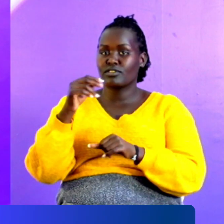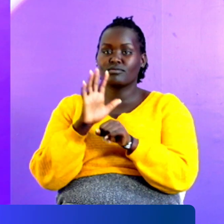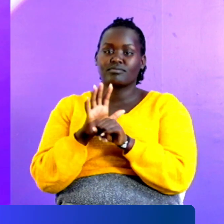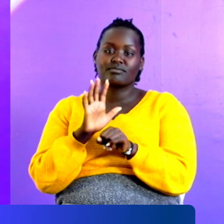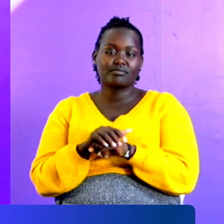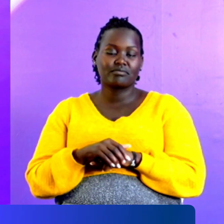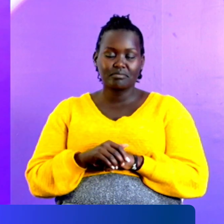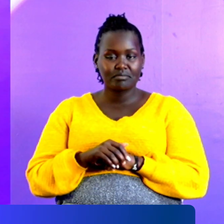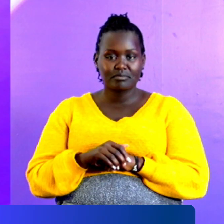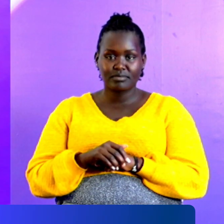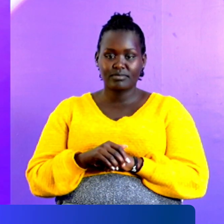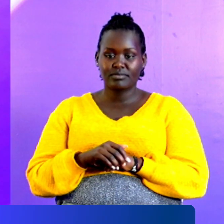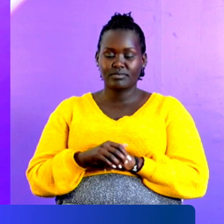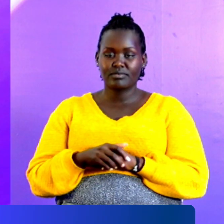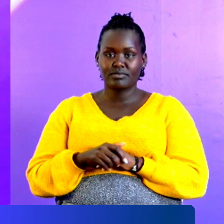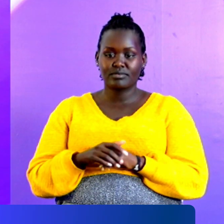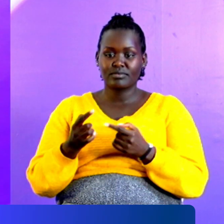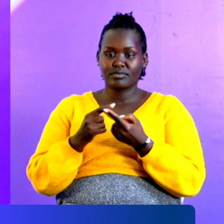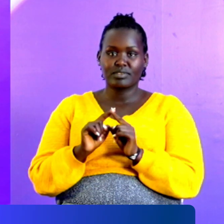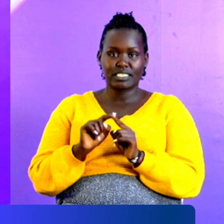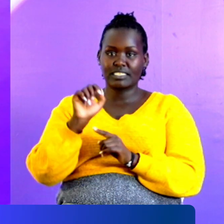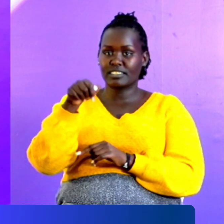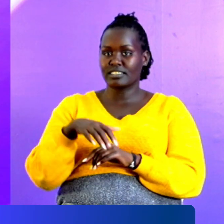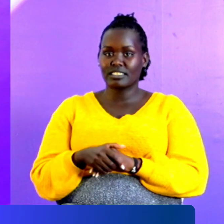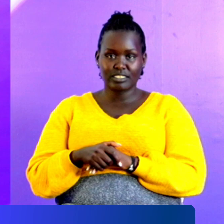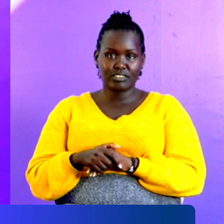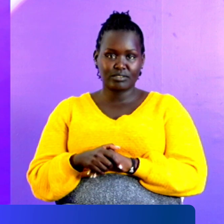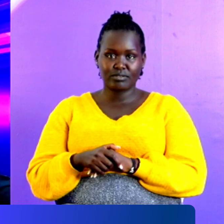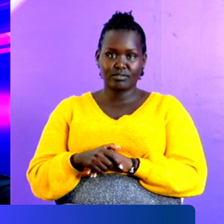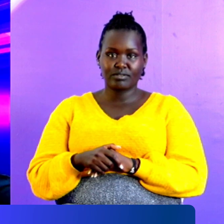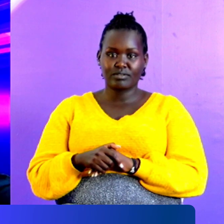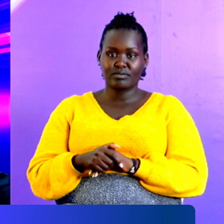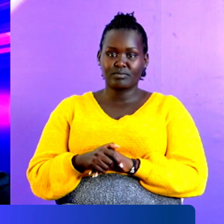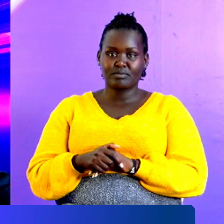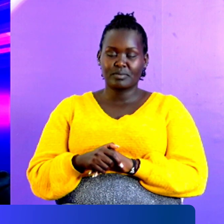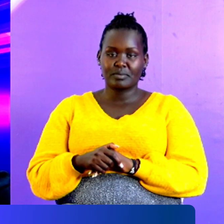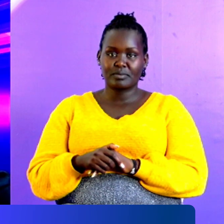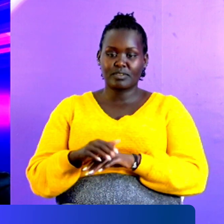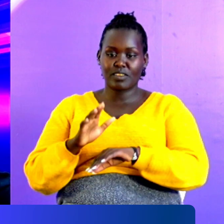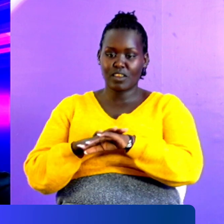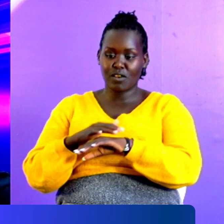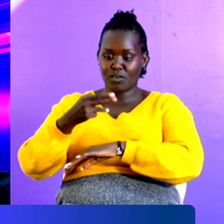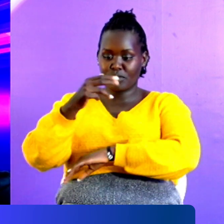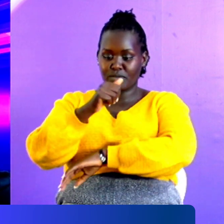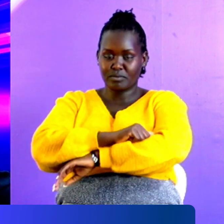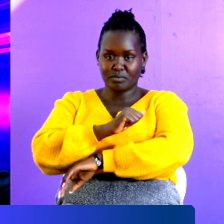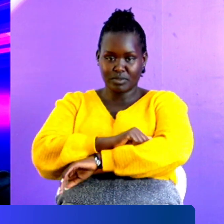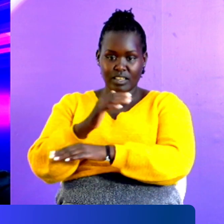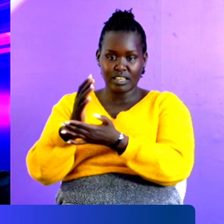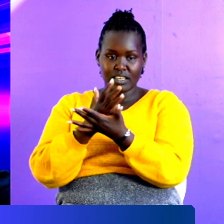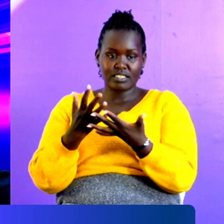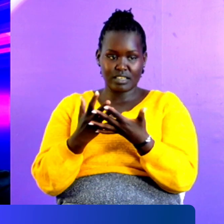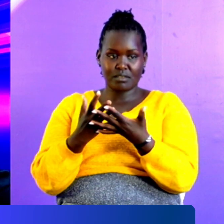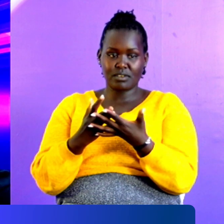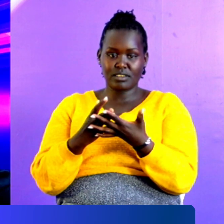Not much singing. Yeah. He plays instruments. But anyway, yes. All right. The proper high schools that we would have gone to.